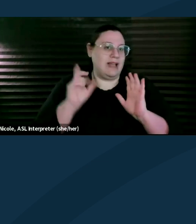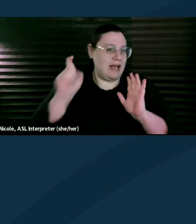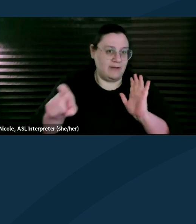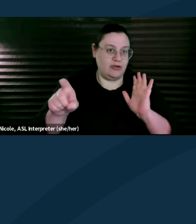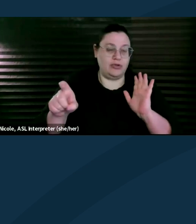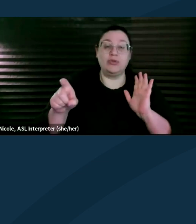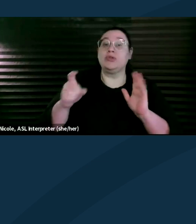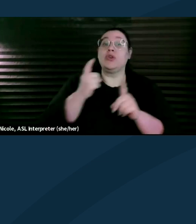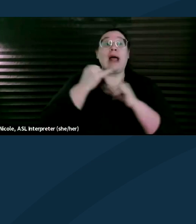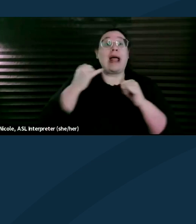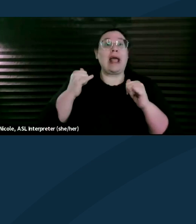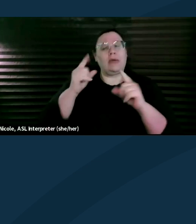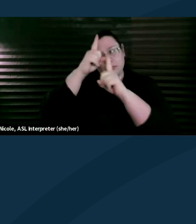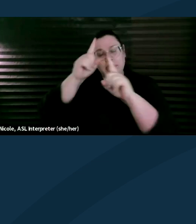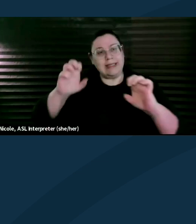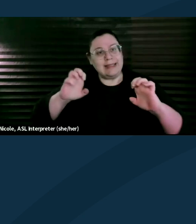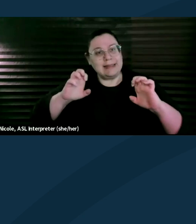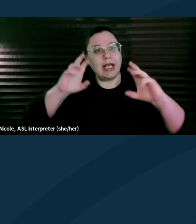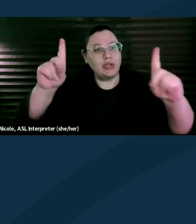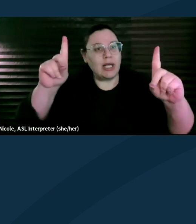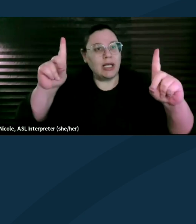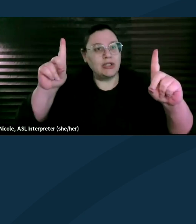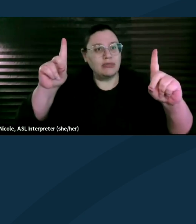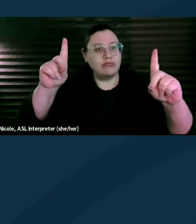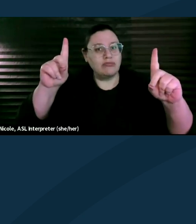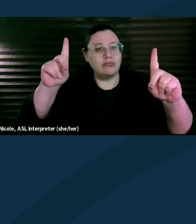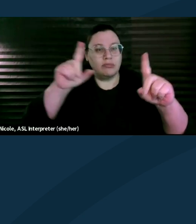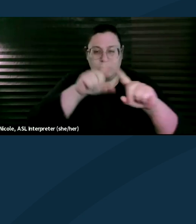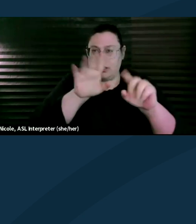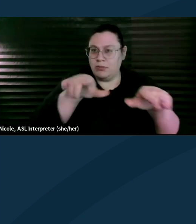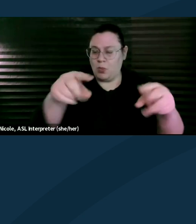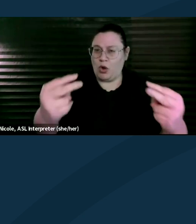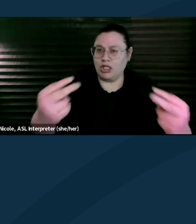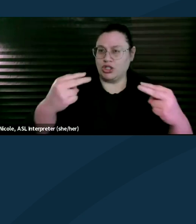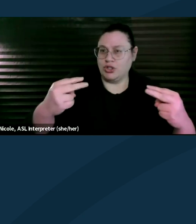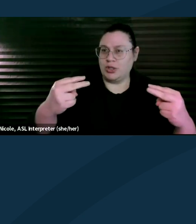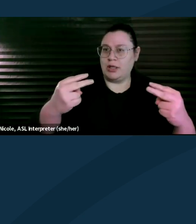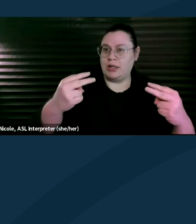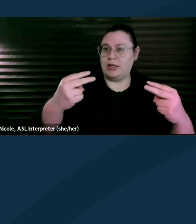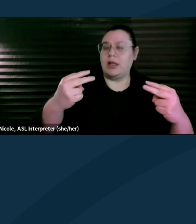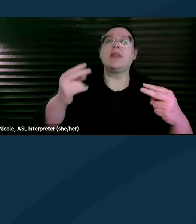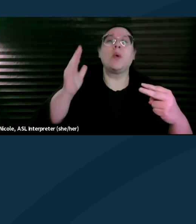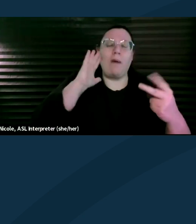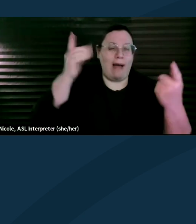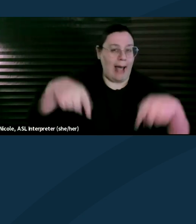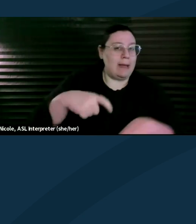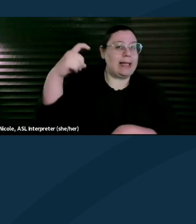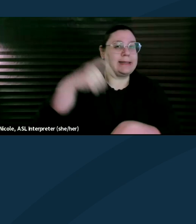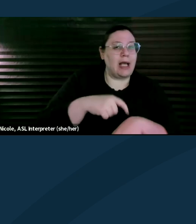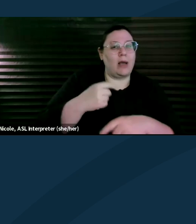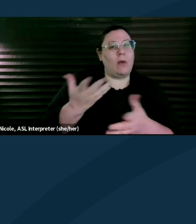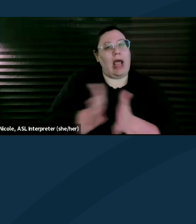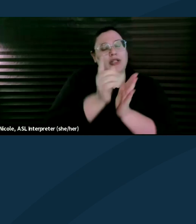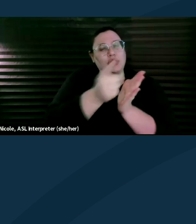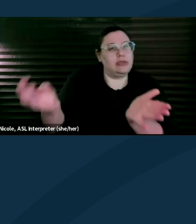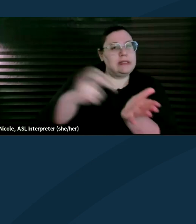about educating you, but stay tuned. There's come a time when we're going to need to hear your stories.